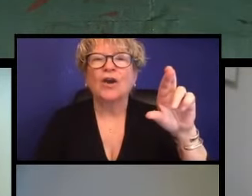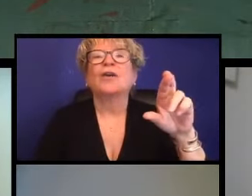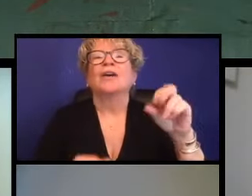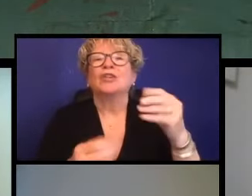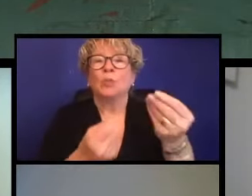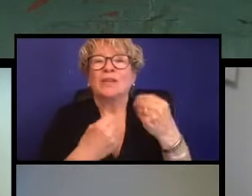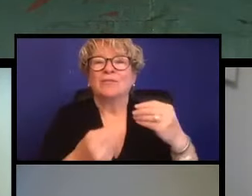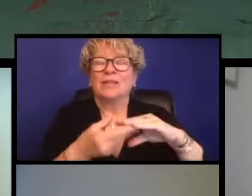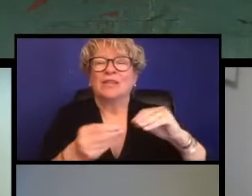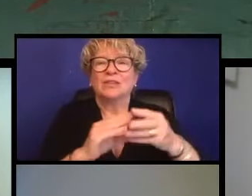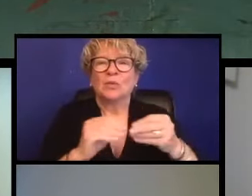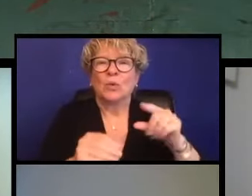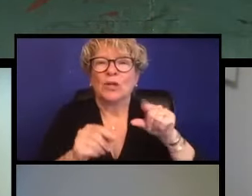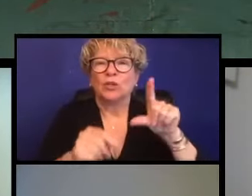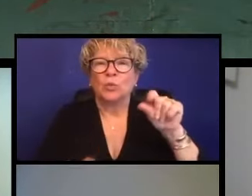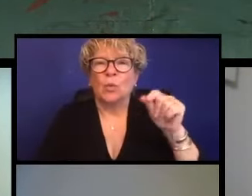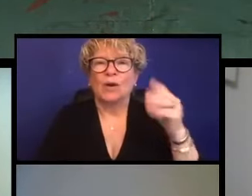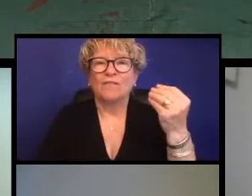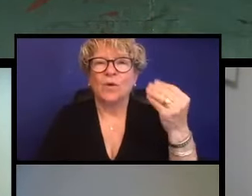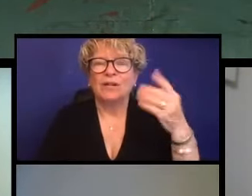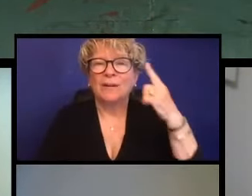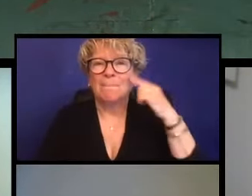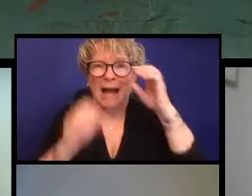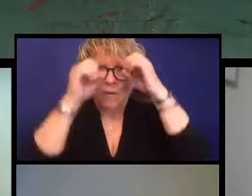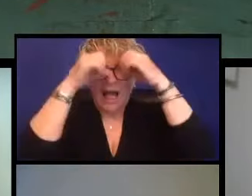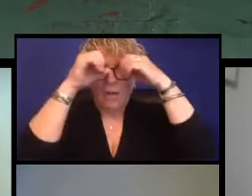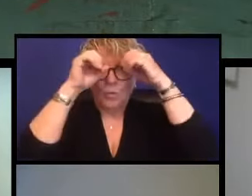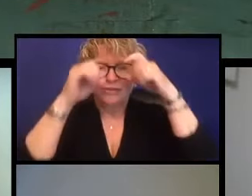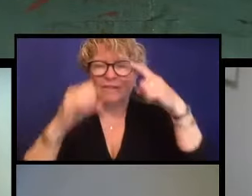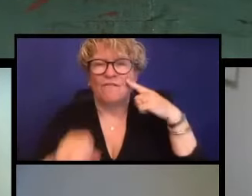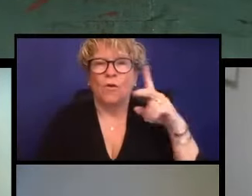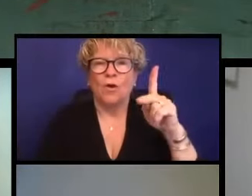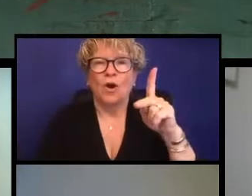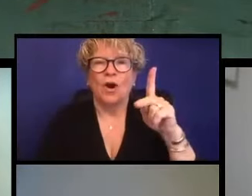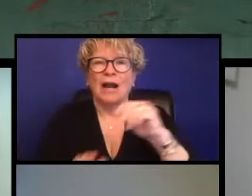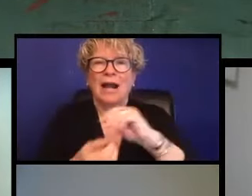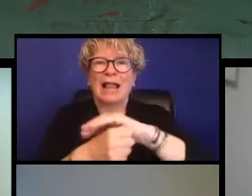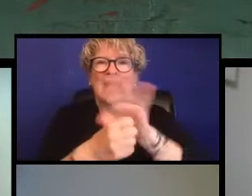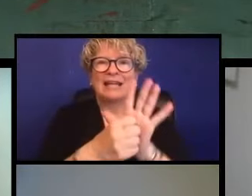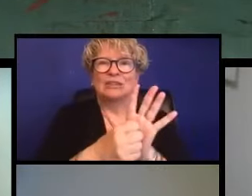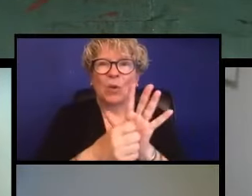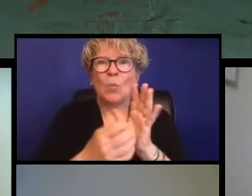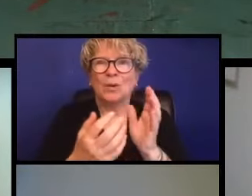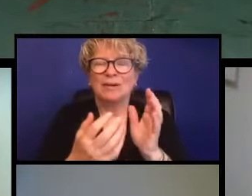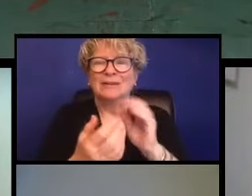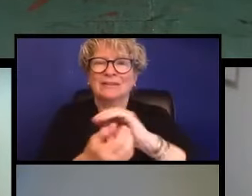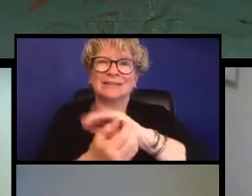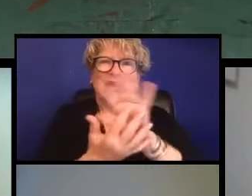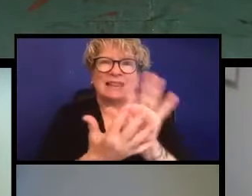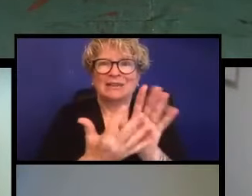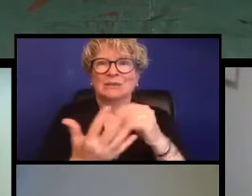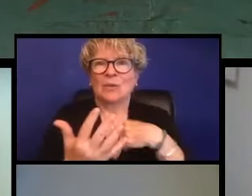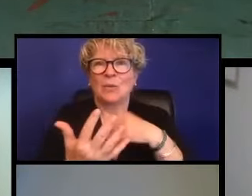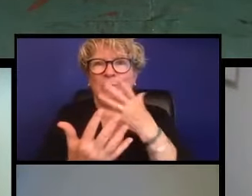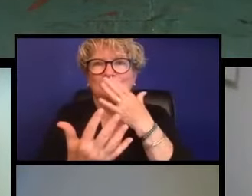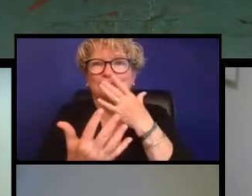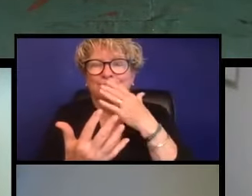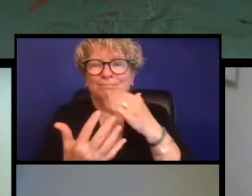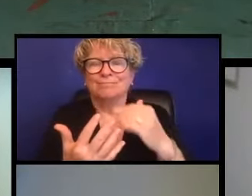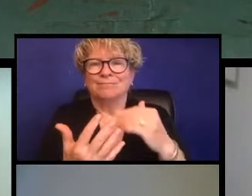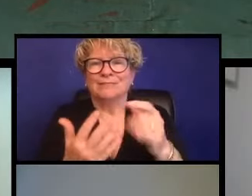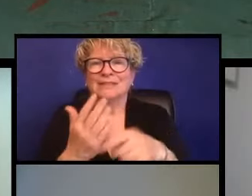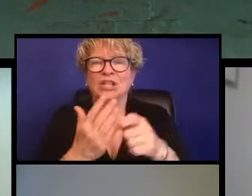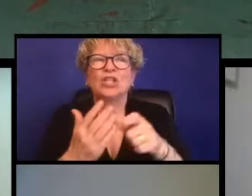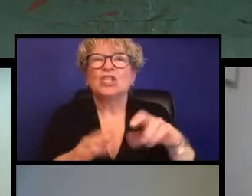in 2014, because she didn't want to give it to me. she didn't think that